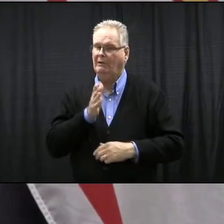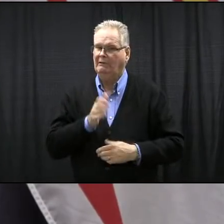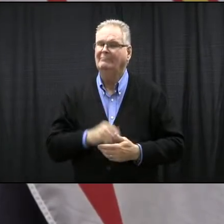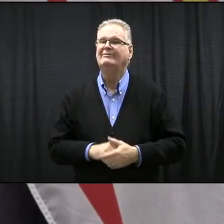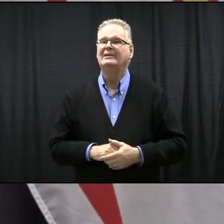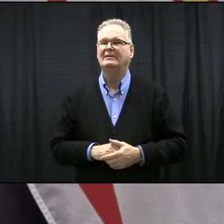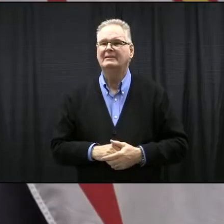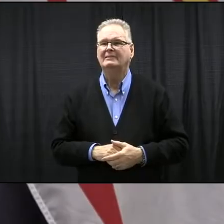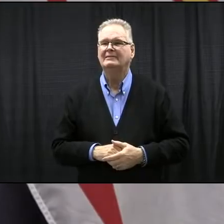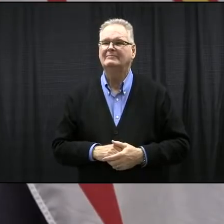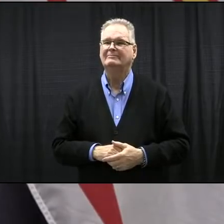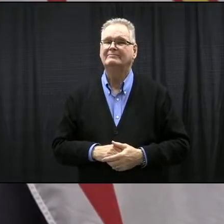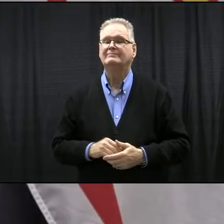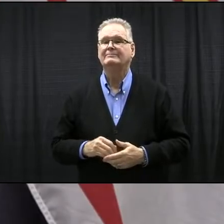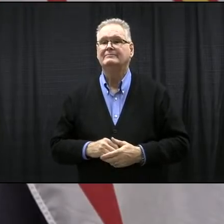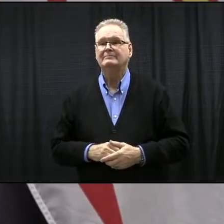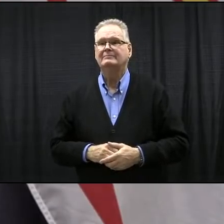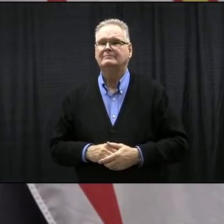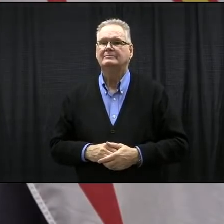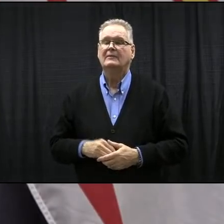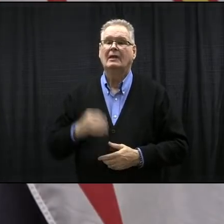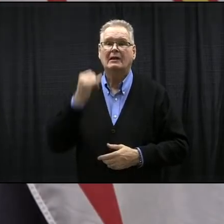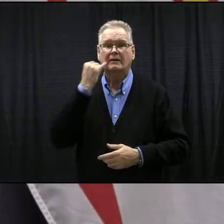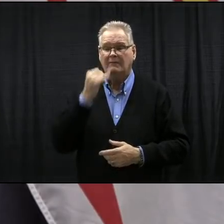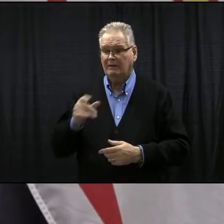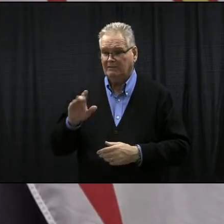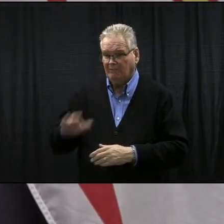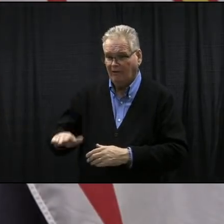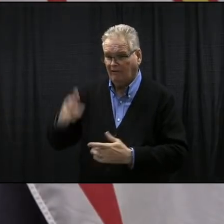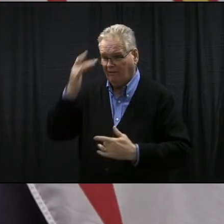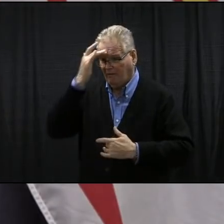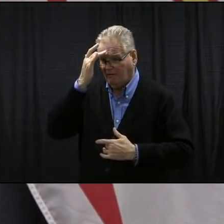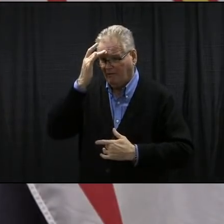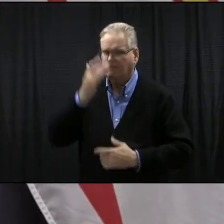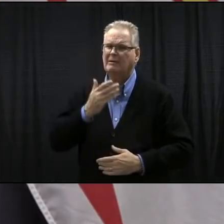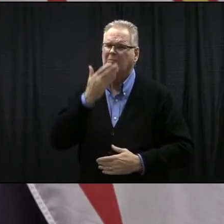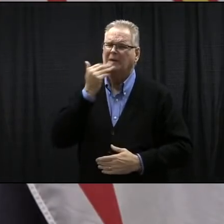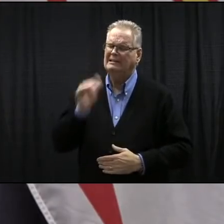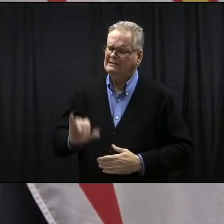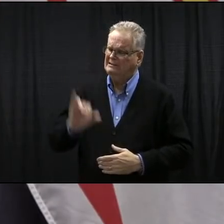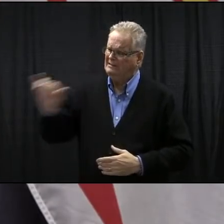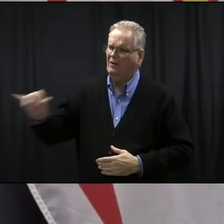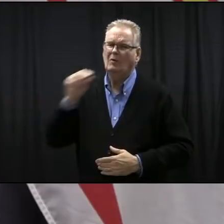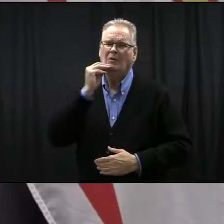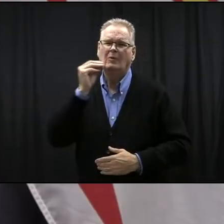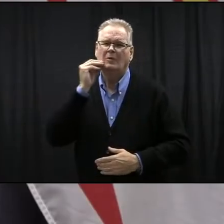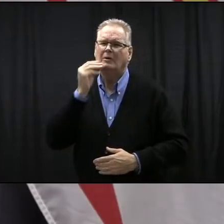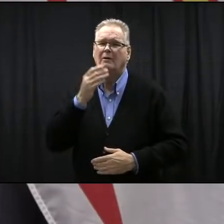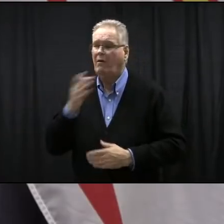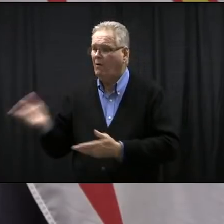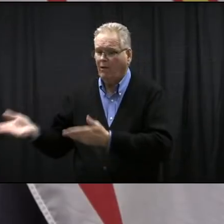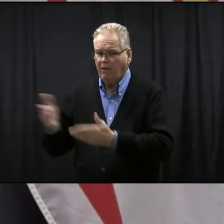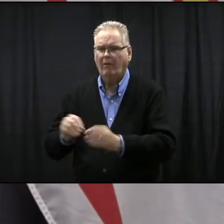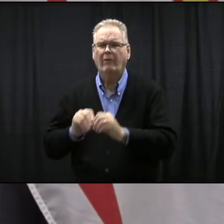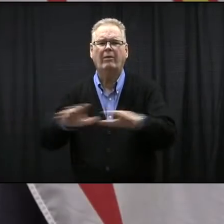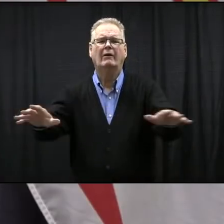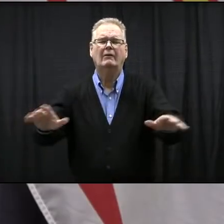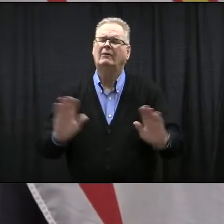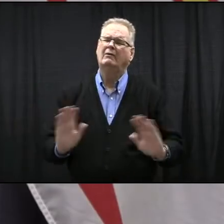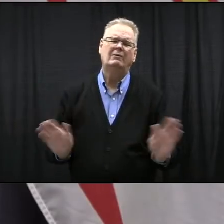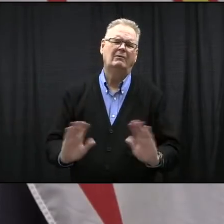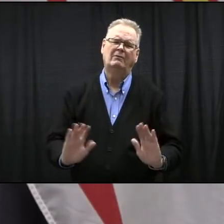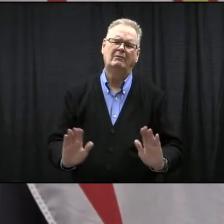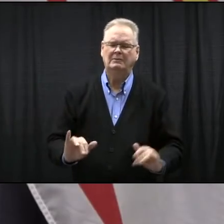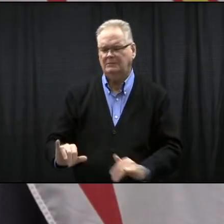COVID-19 test. Even if the results are negative, you should stay home to prevent spreading a virus to others. There are other viruses circulating, such